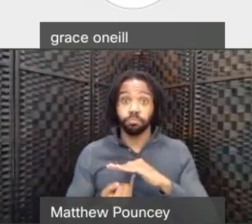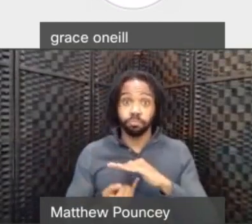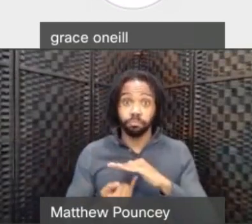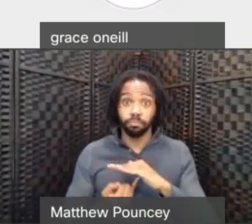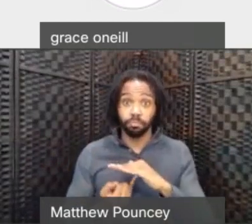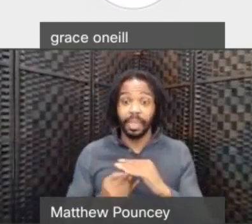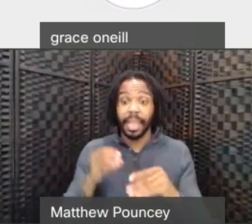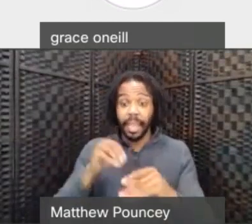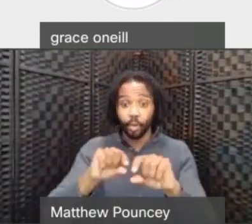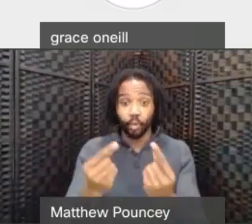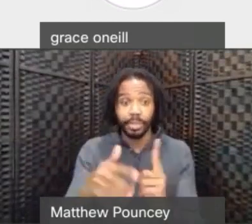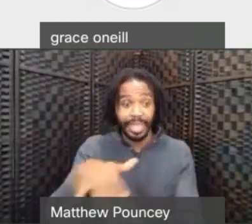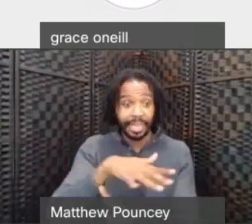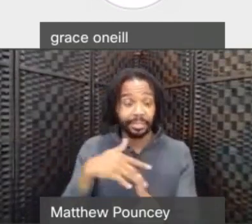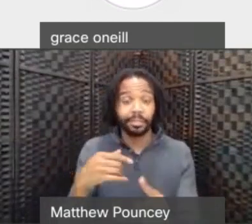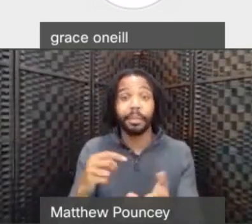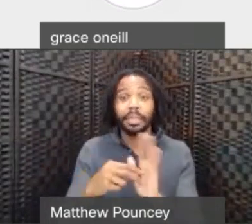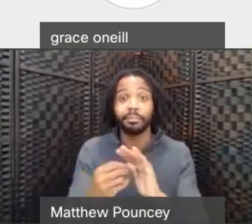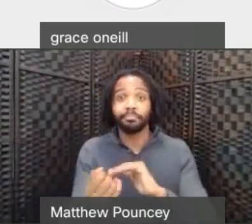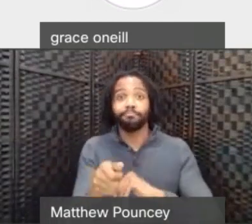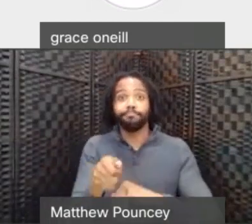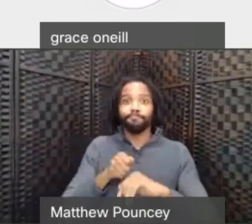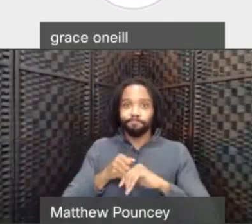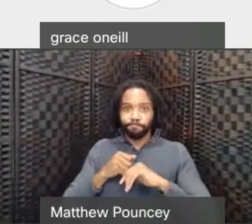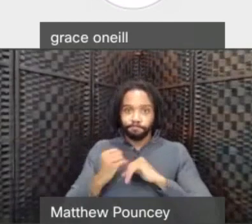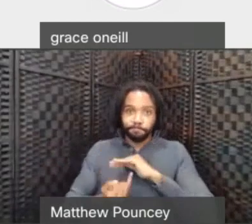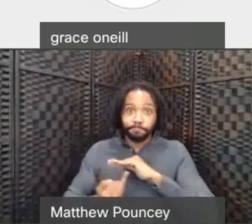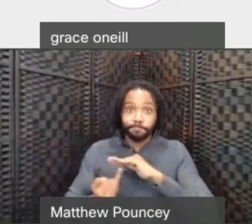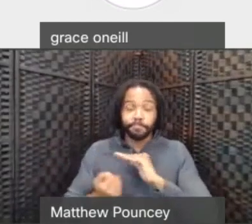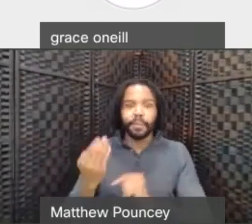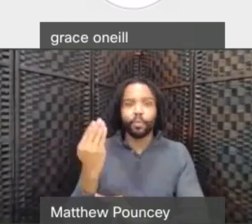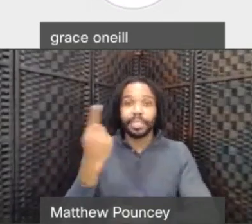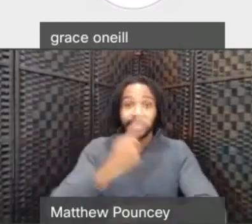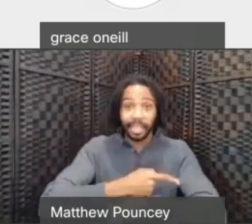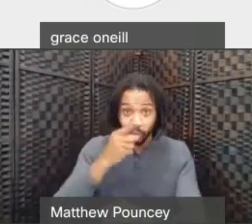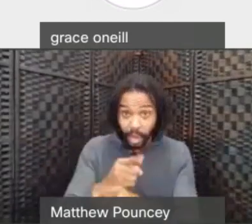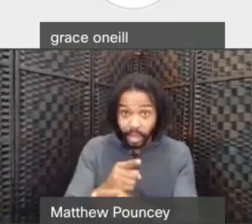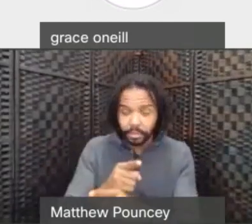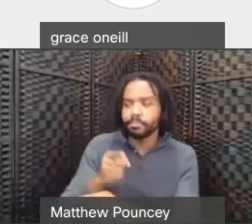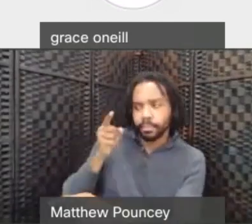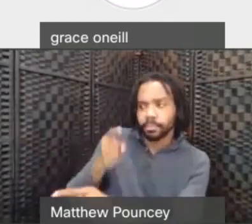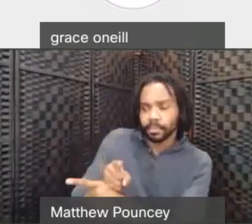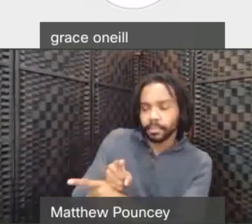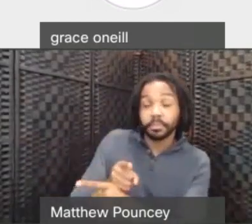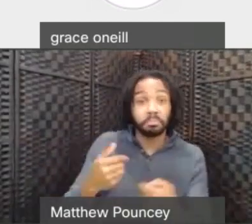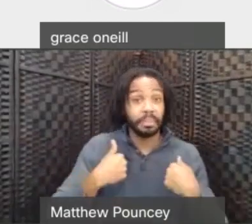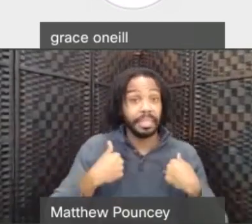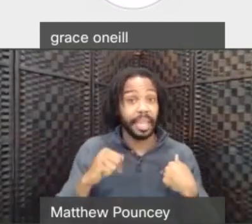quarantine for 14 days, correct? That is correct. Yep. And I do know from having